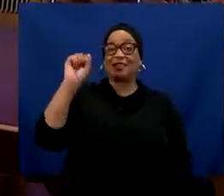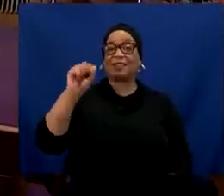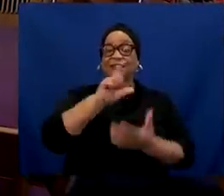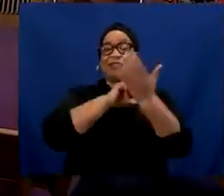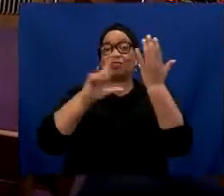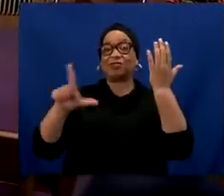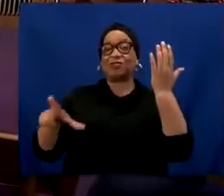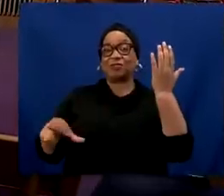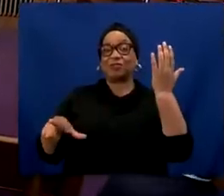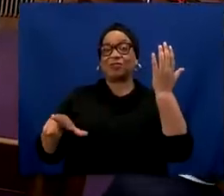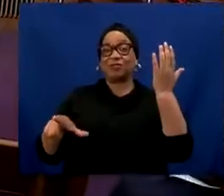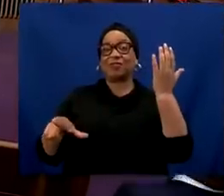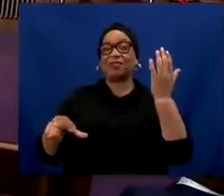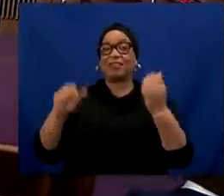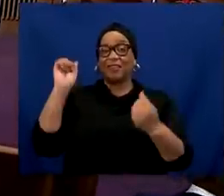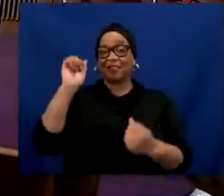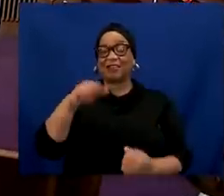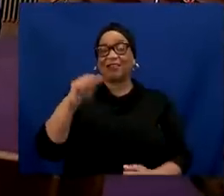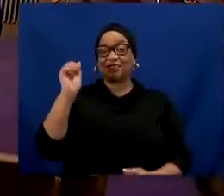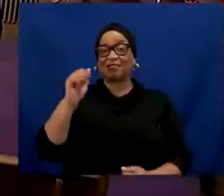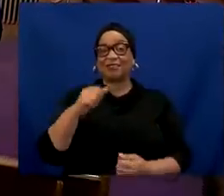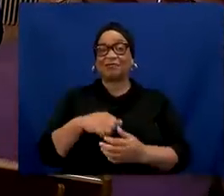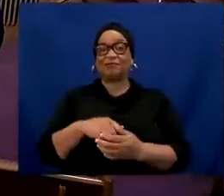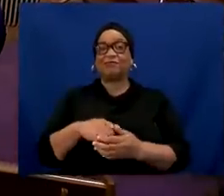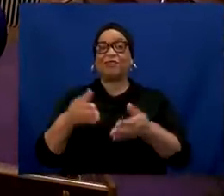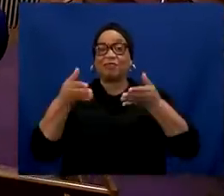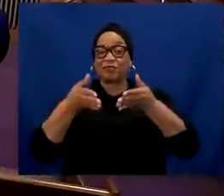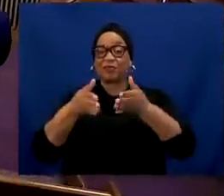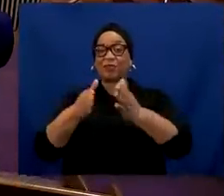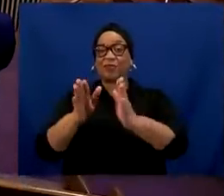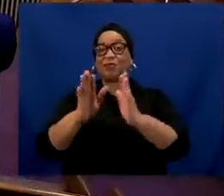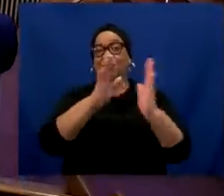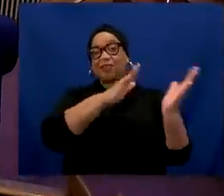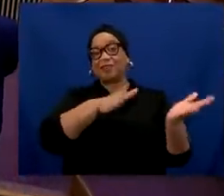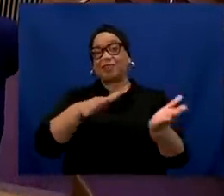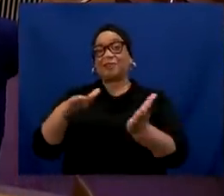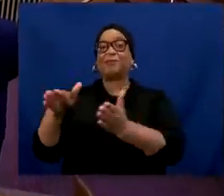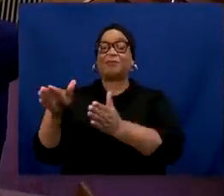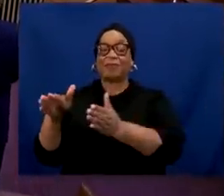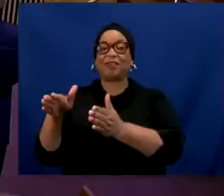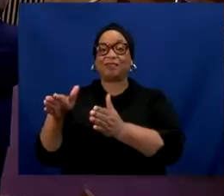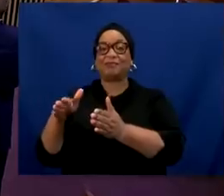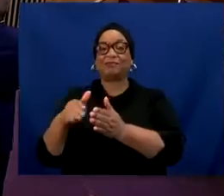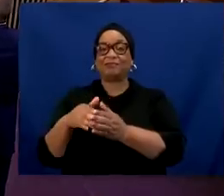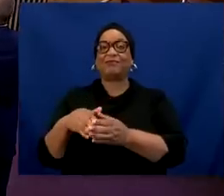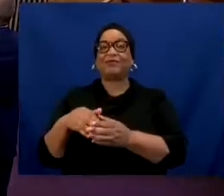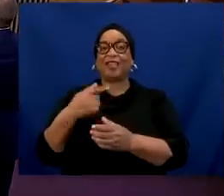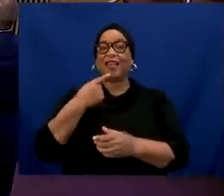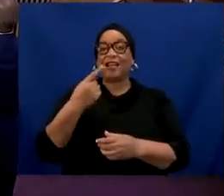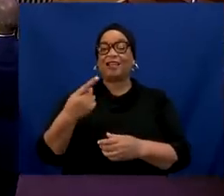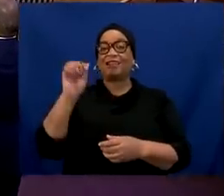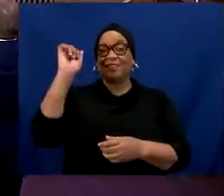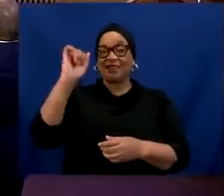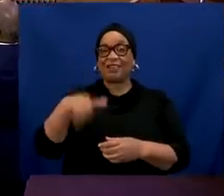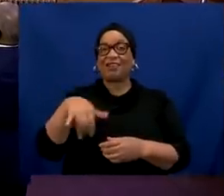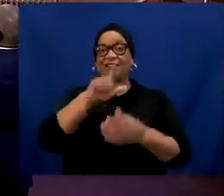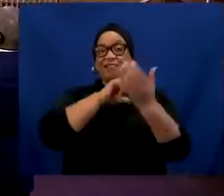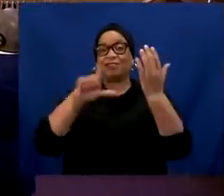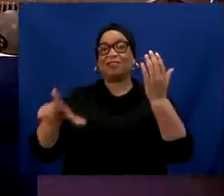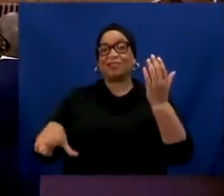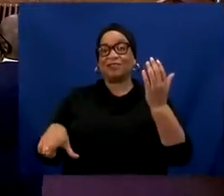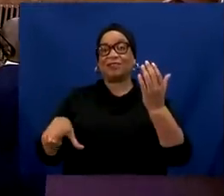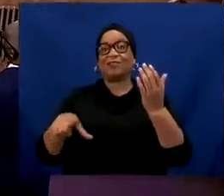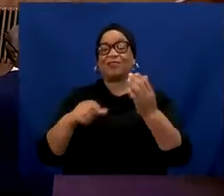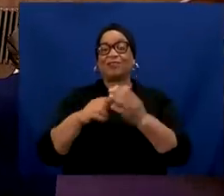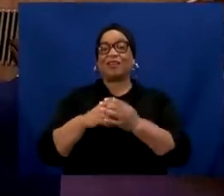say yes, Lord, yes, to your will and to your way. I'll say yes, Lord, yes,